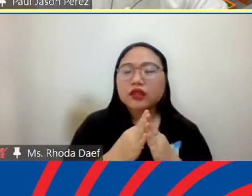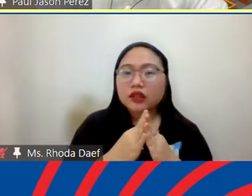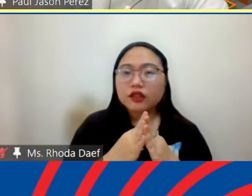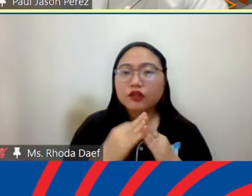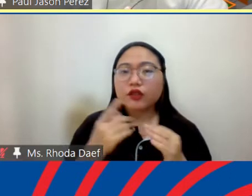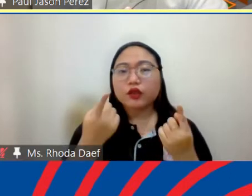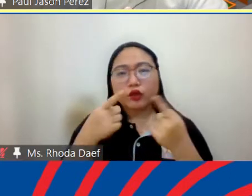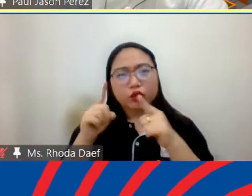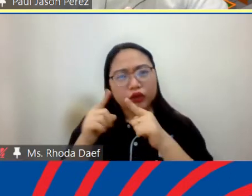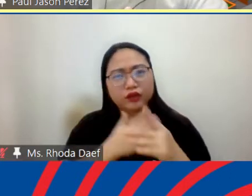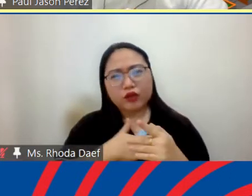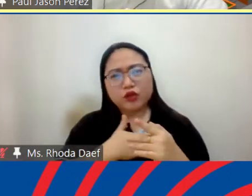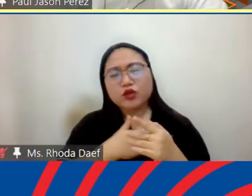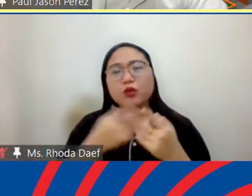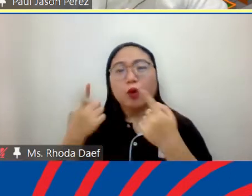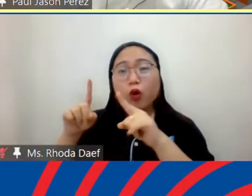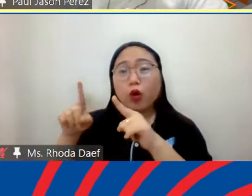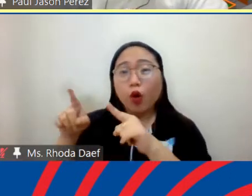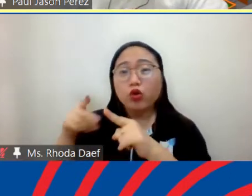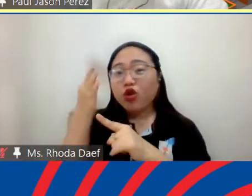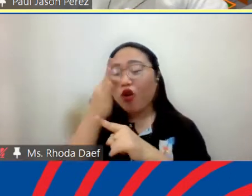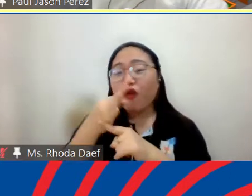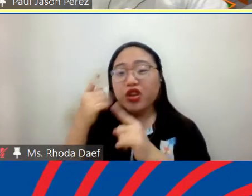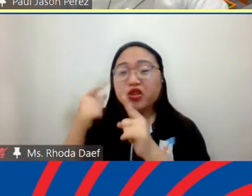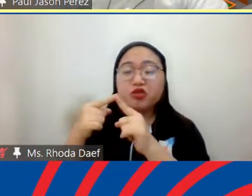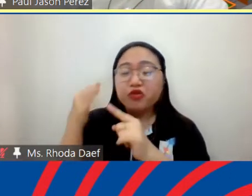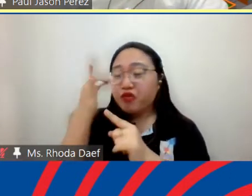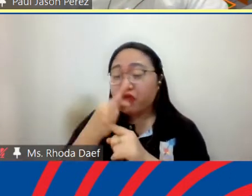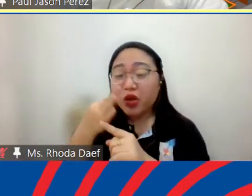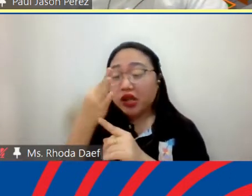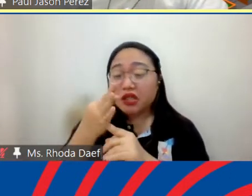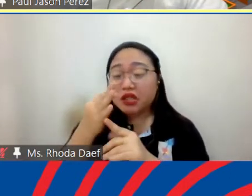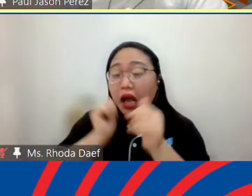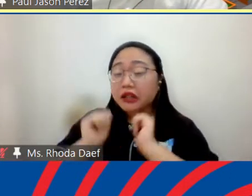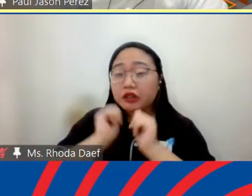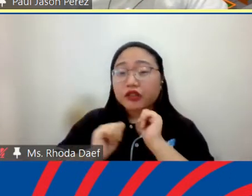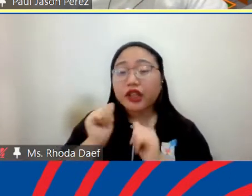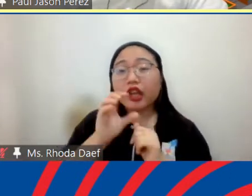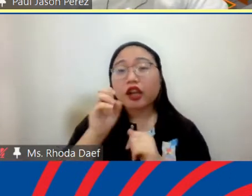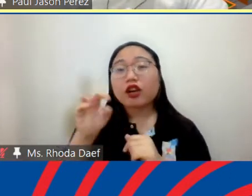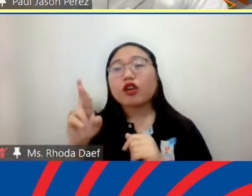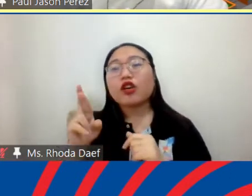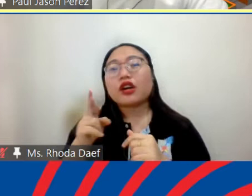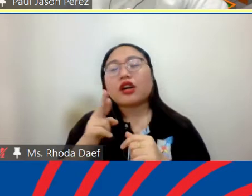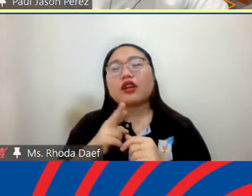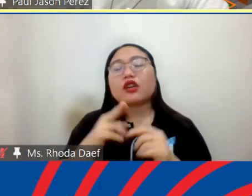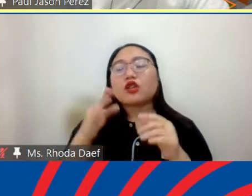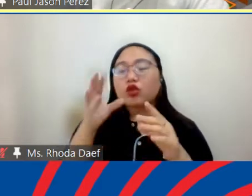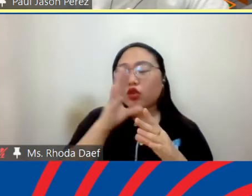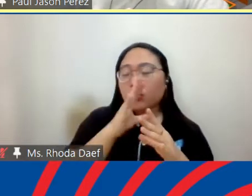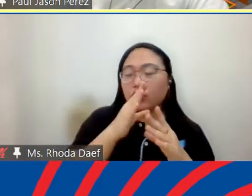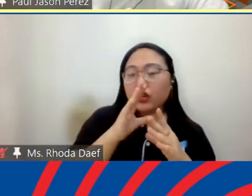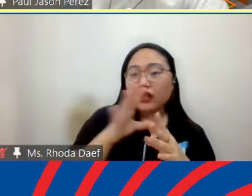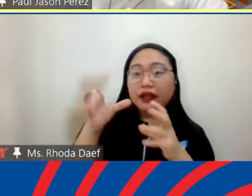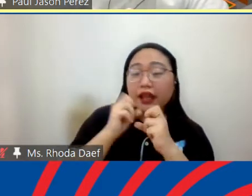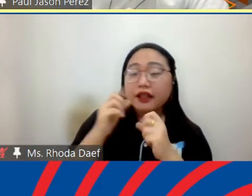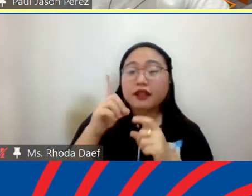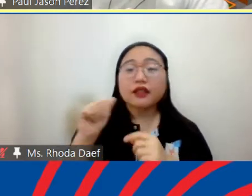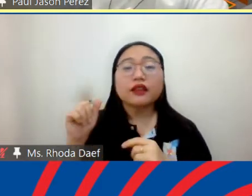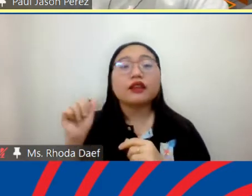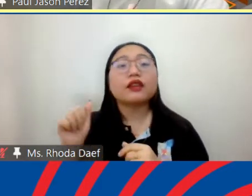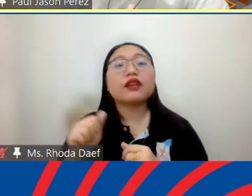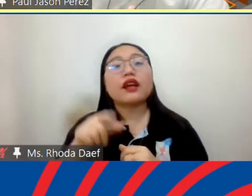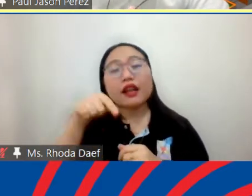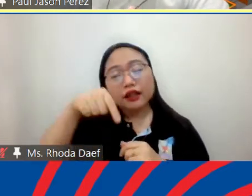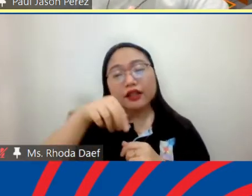you need to conduct face-to-face activities just to look for data or generate data, then the research data management framework